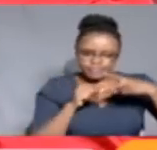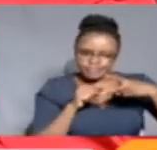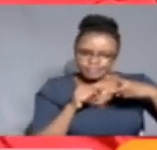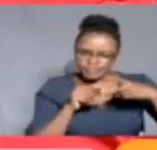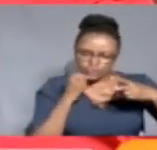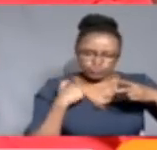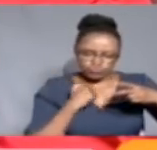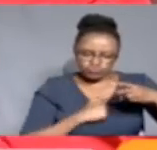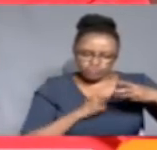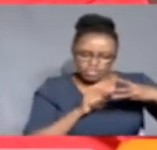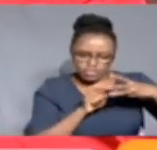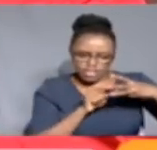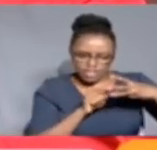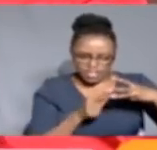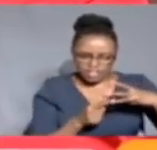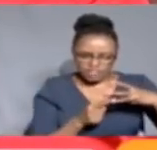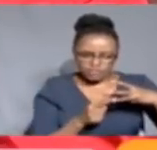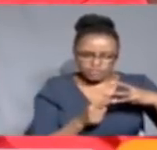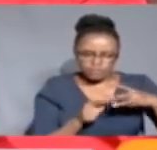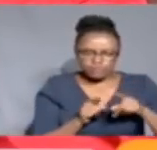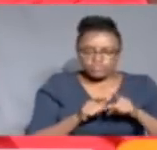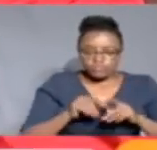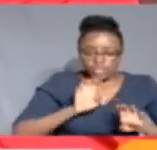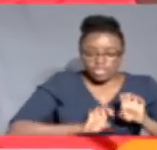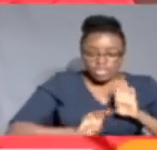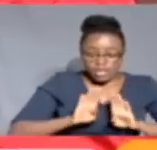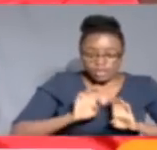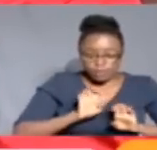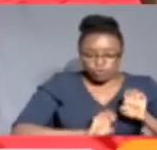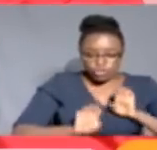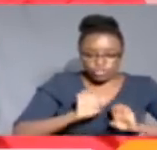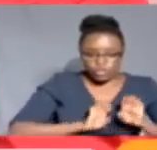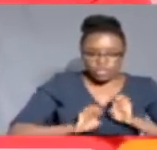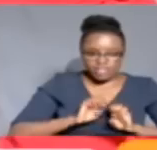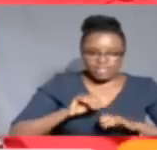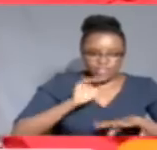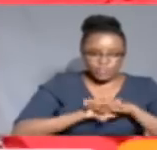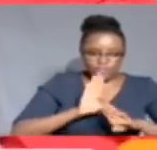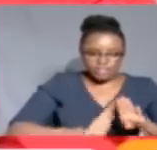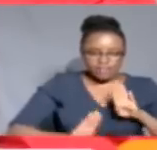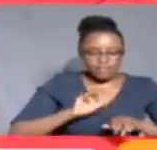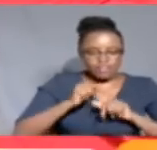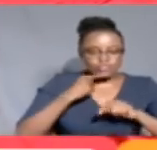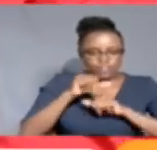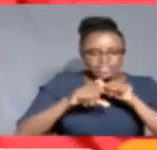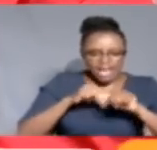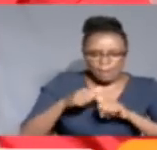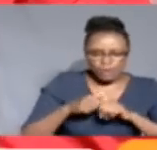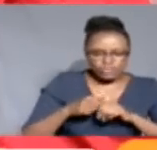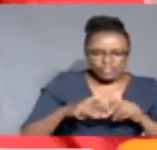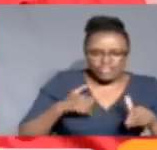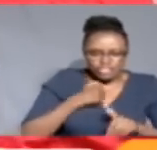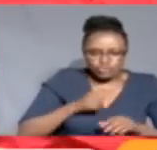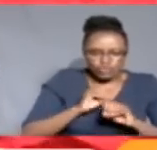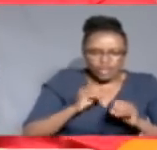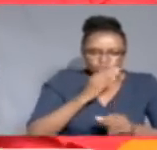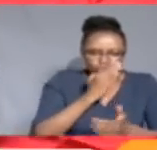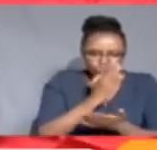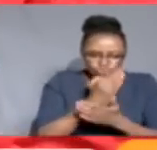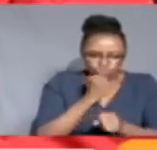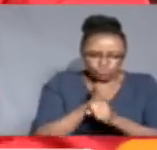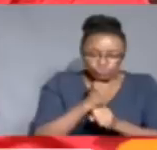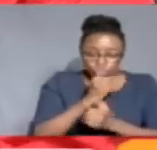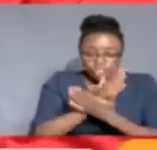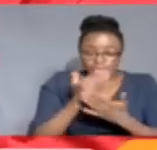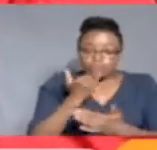the third component of emotional intelligence, it talks about empathy. that when they do something wrong